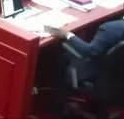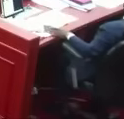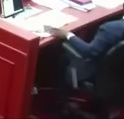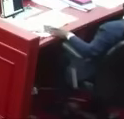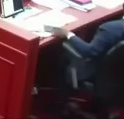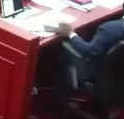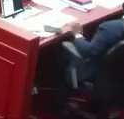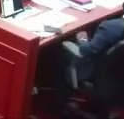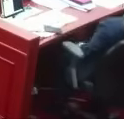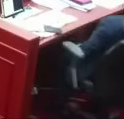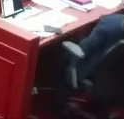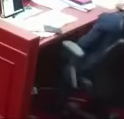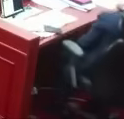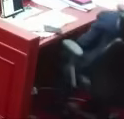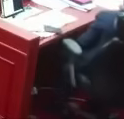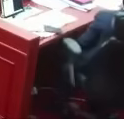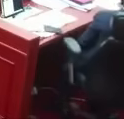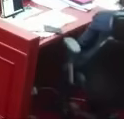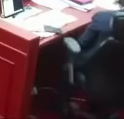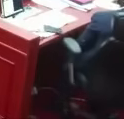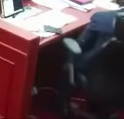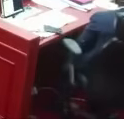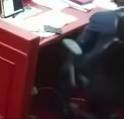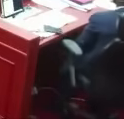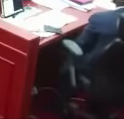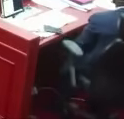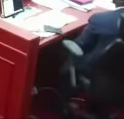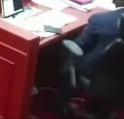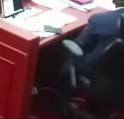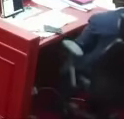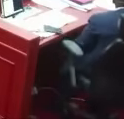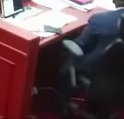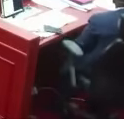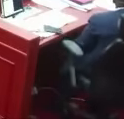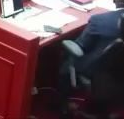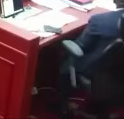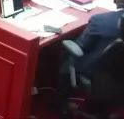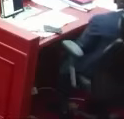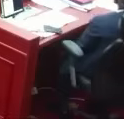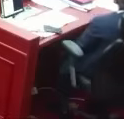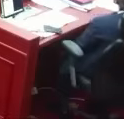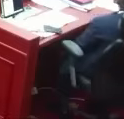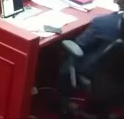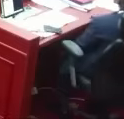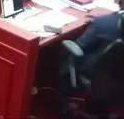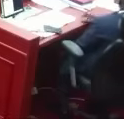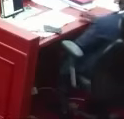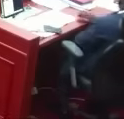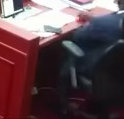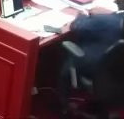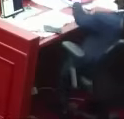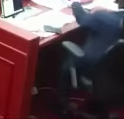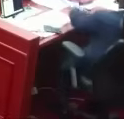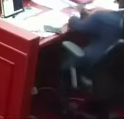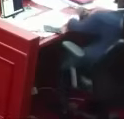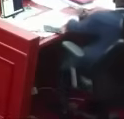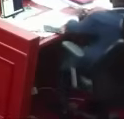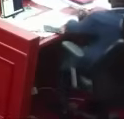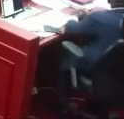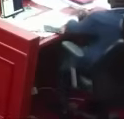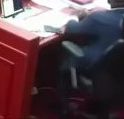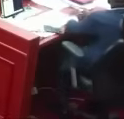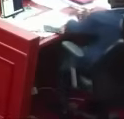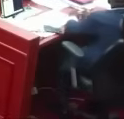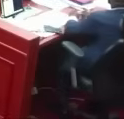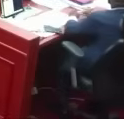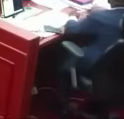move. There's a clear abuse of majority power in this chamber. It's captured. There is a clear abuse of Mr. Speaker, you can